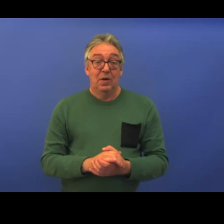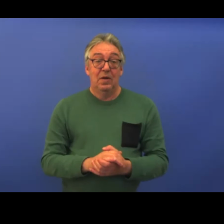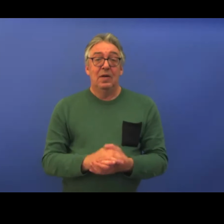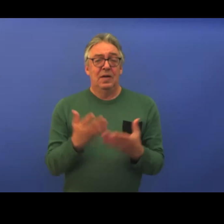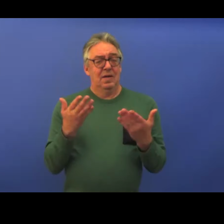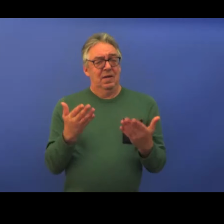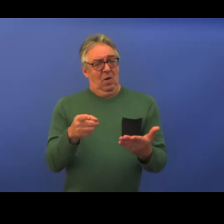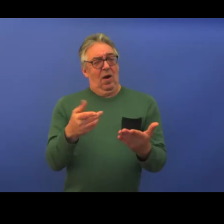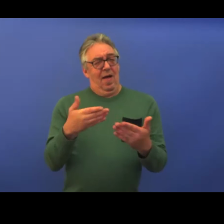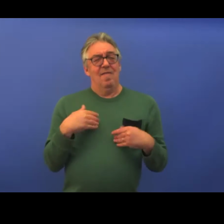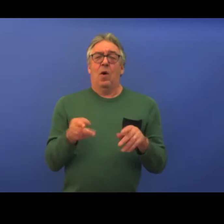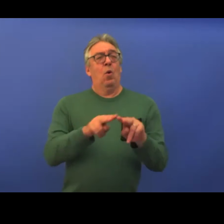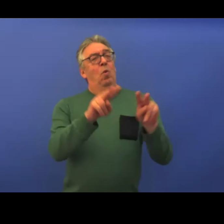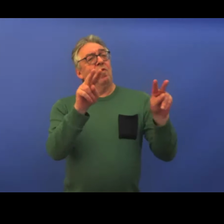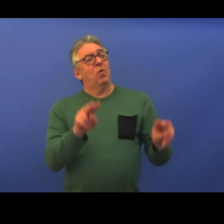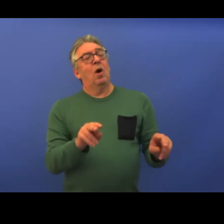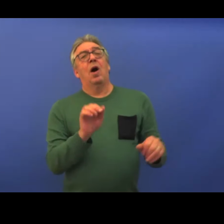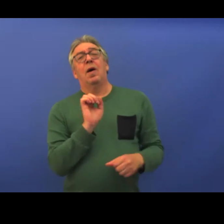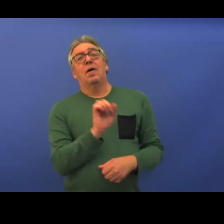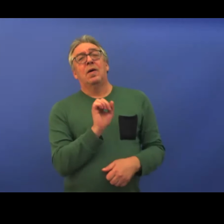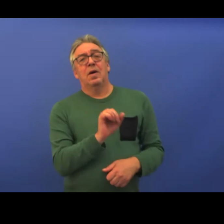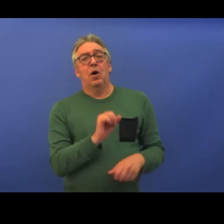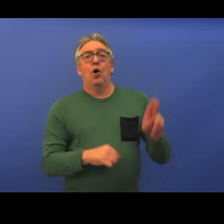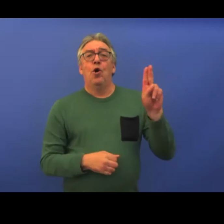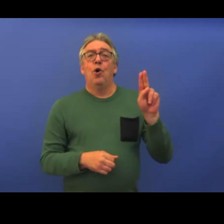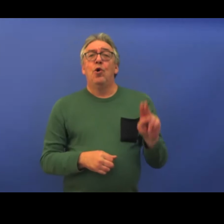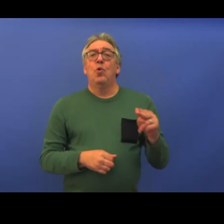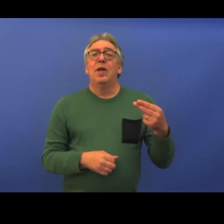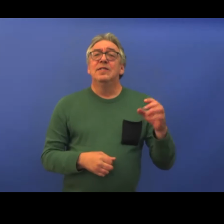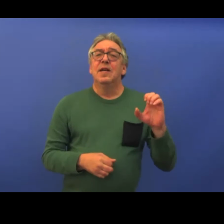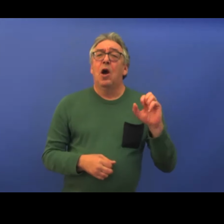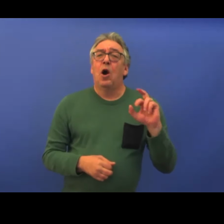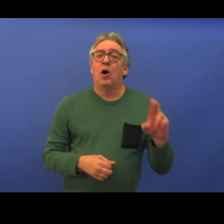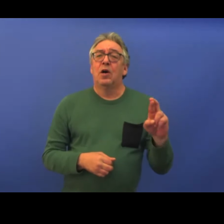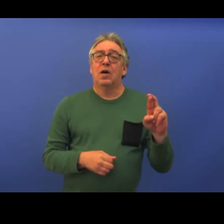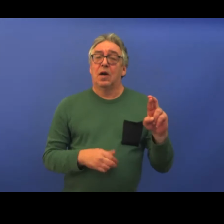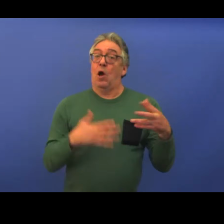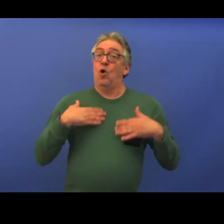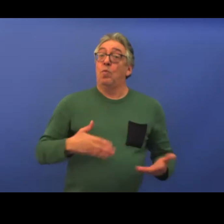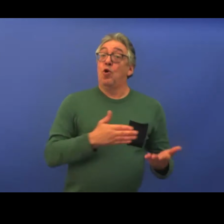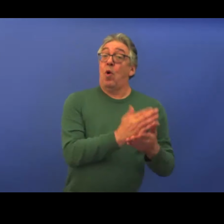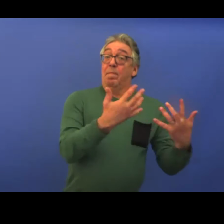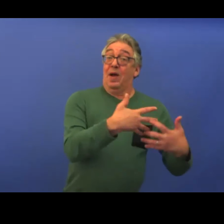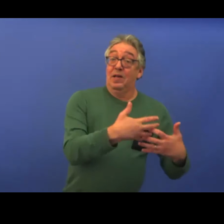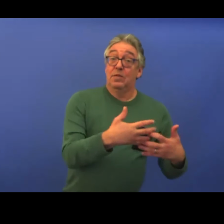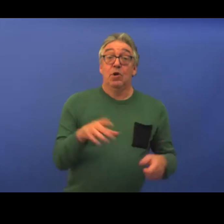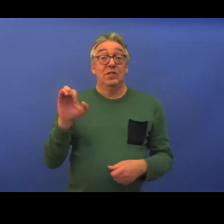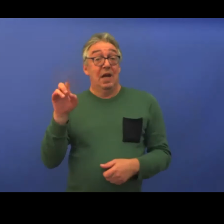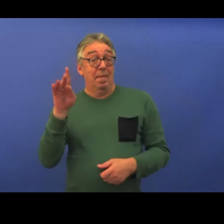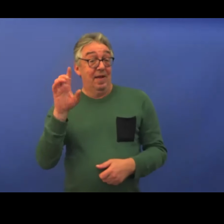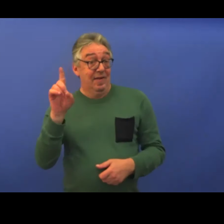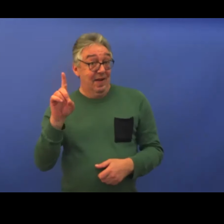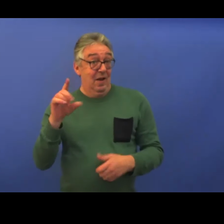overview of how these mechanisms, human rights mechanisms, can be used as well to